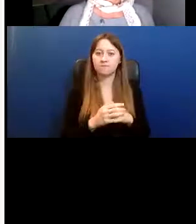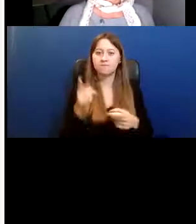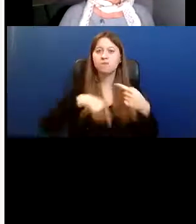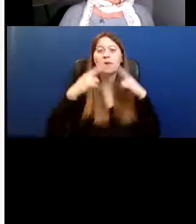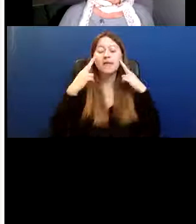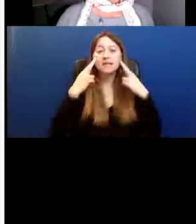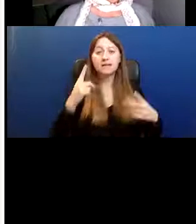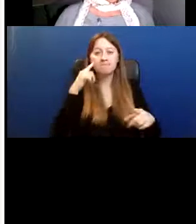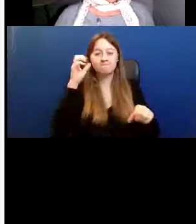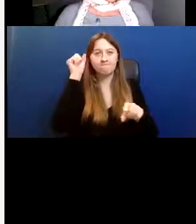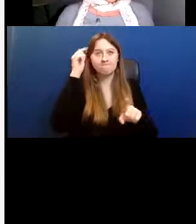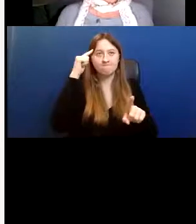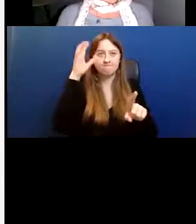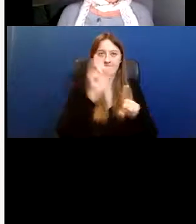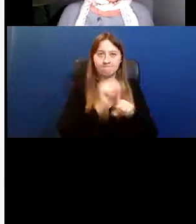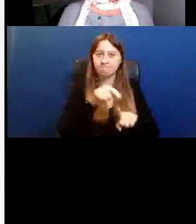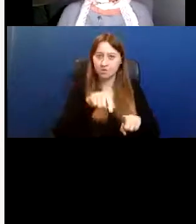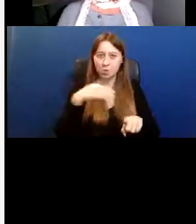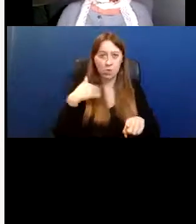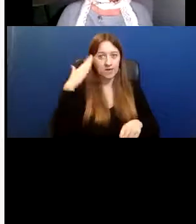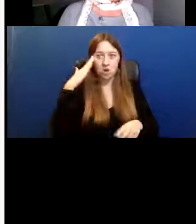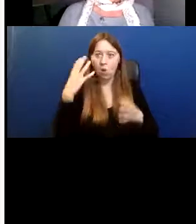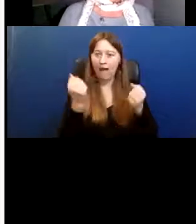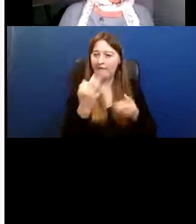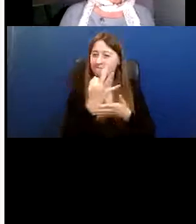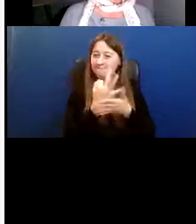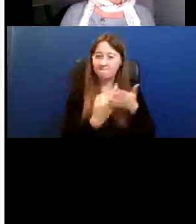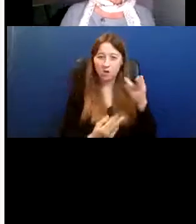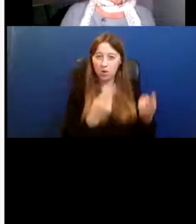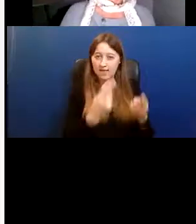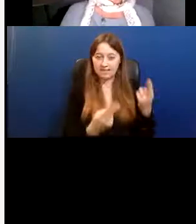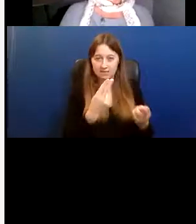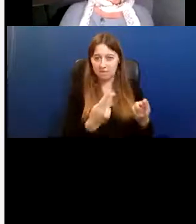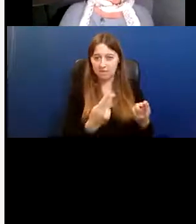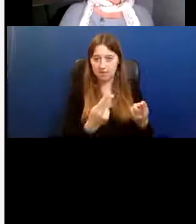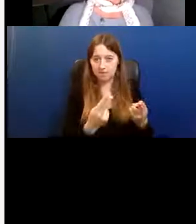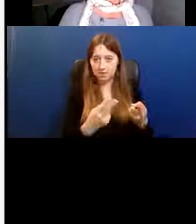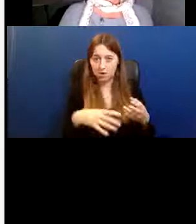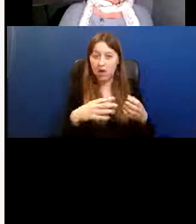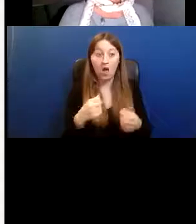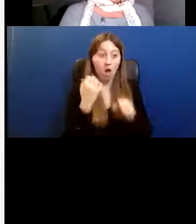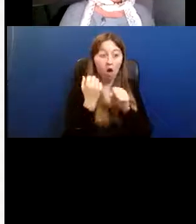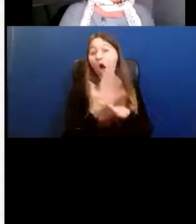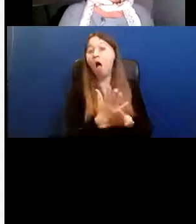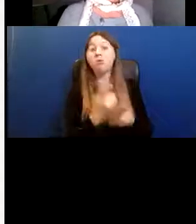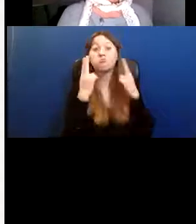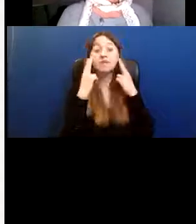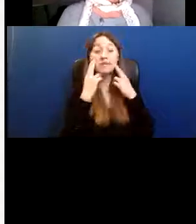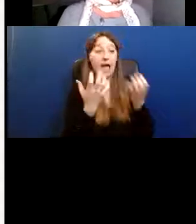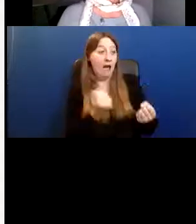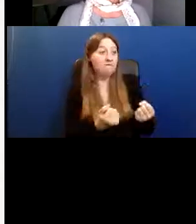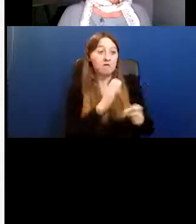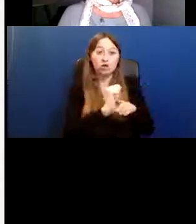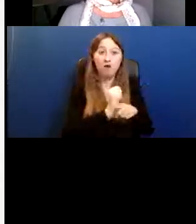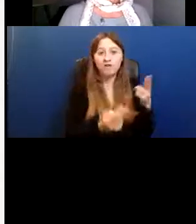few assessments, and the assessments we've got are a start, but they're not by any means all we need. And I think